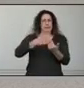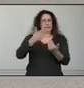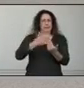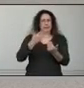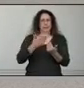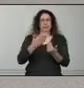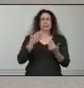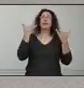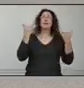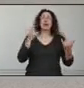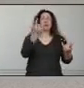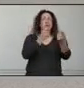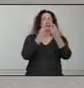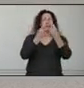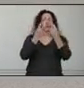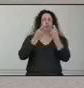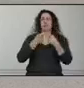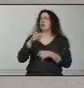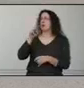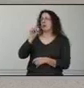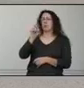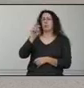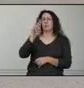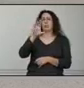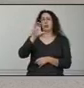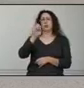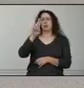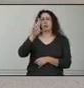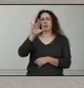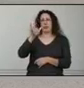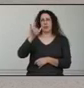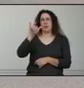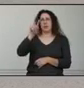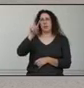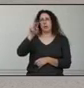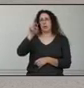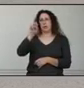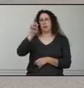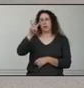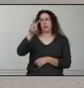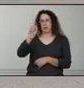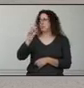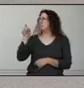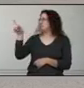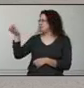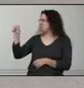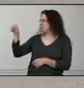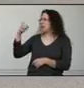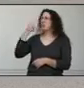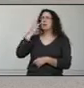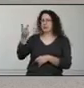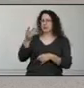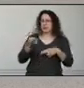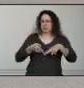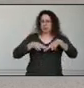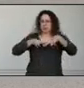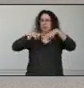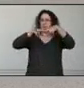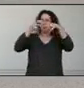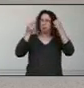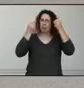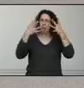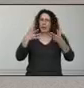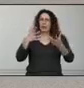News. Yes, so we have seen a large uptick, as you mentioned, in nursing homes. One